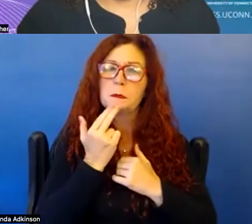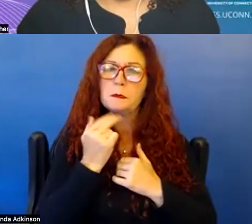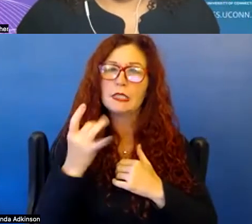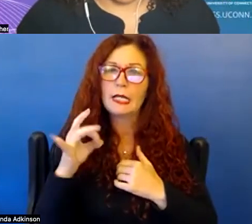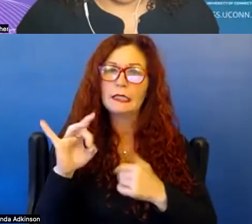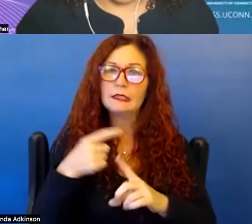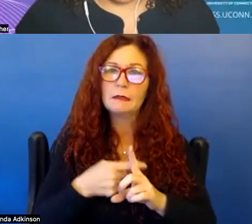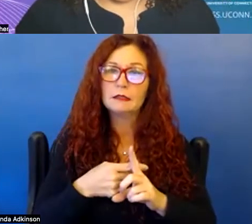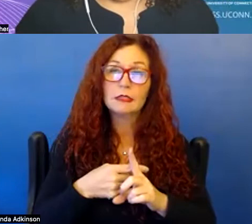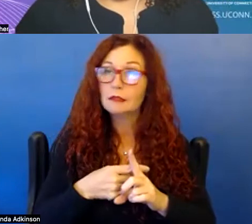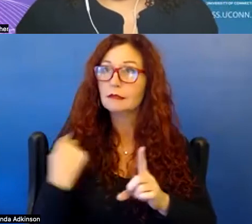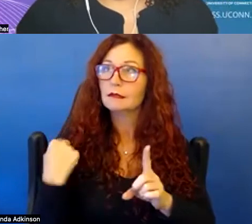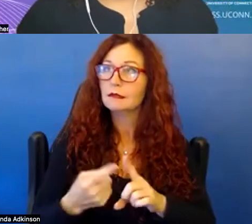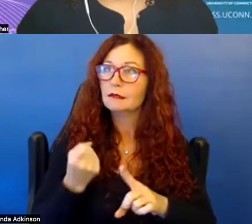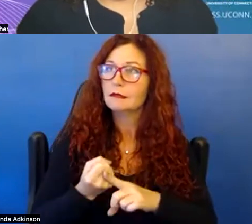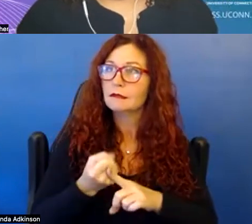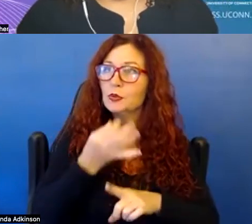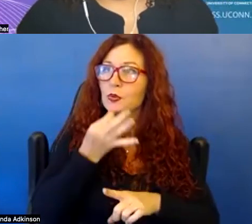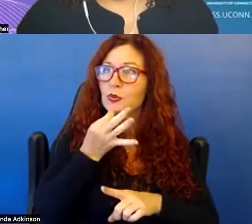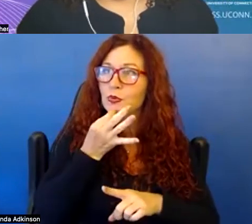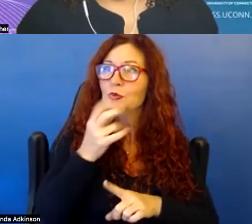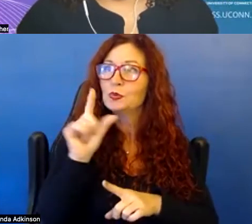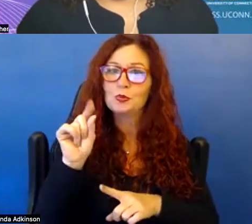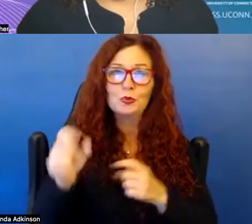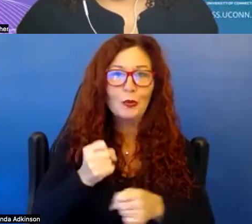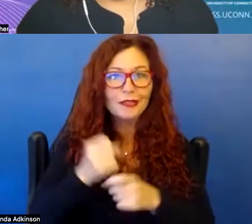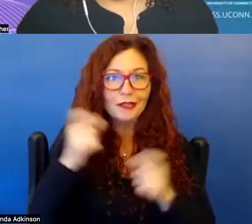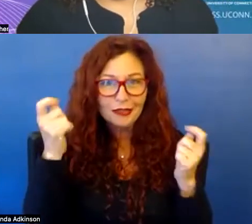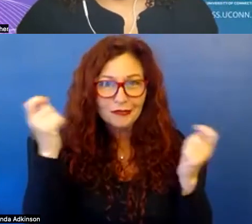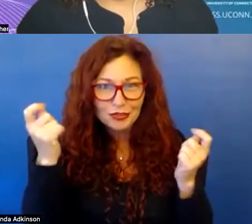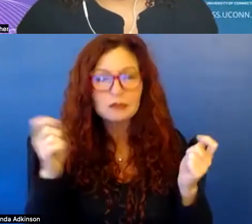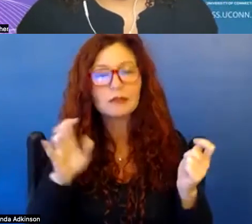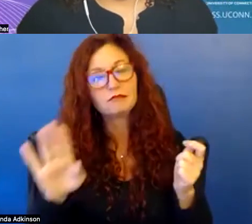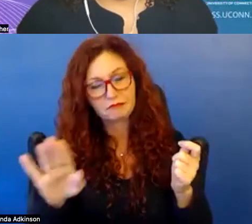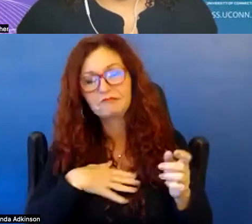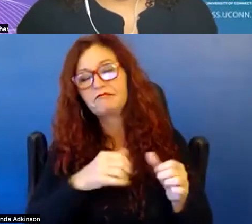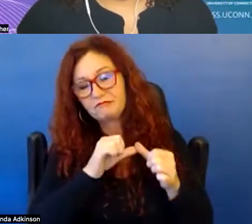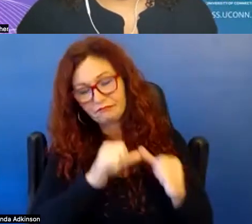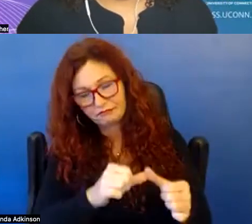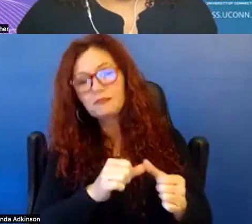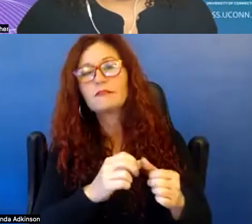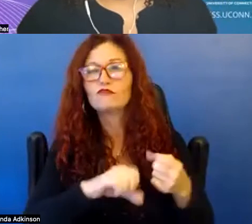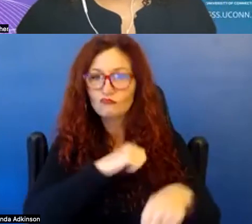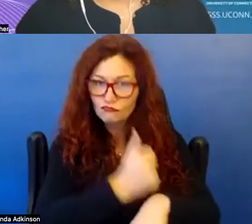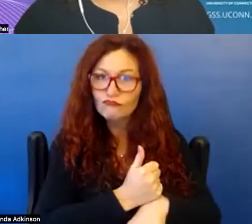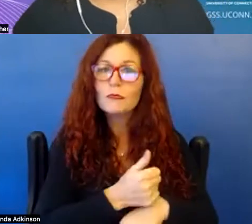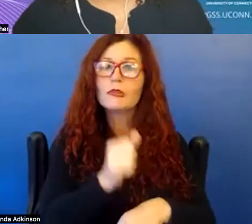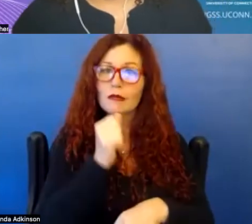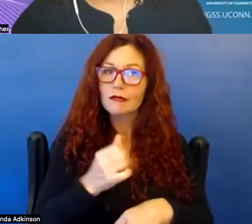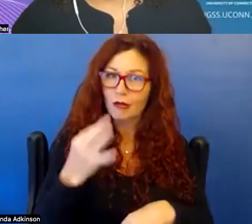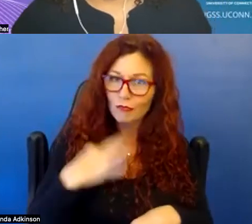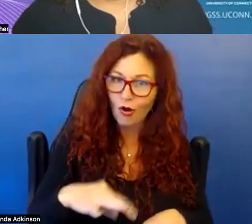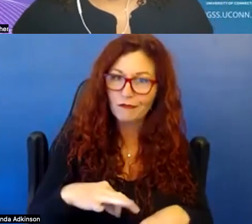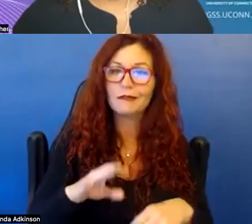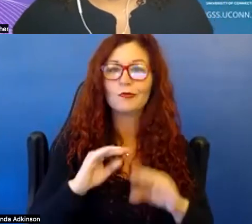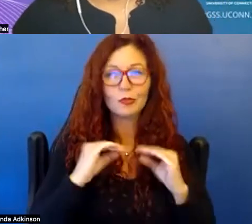much more committed. And so we chose the nonprofit route. And so we get to celebrate our